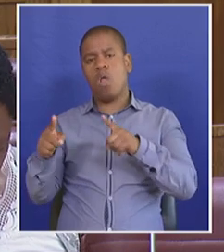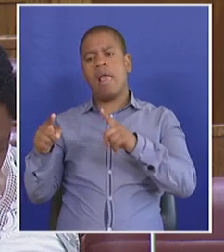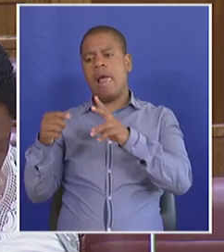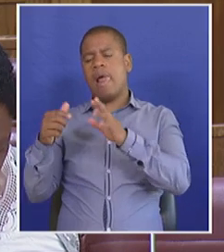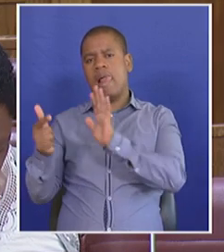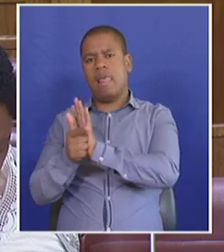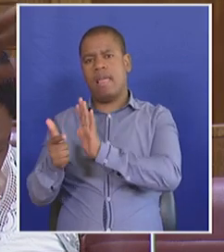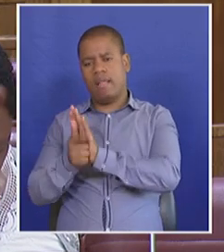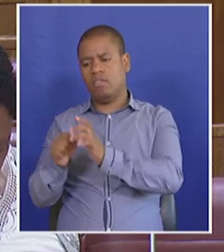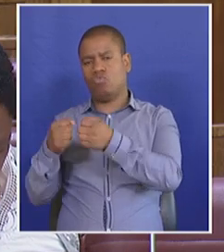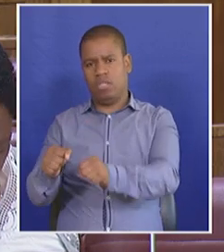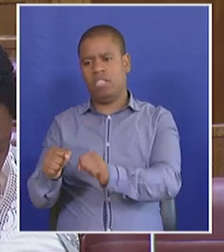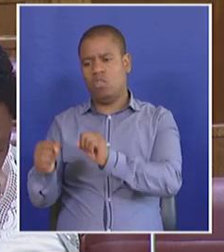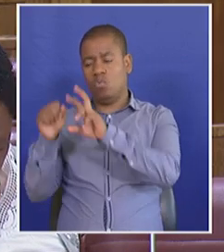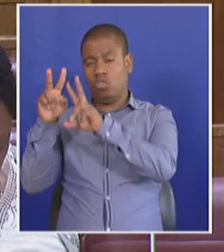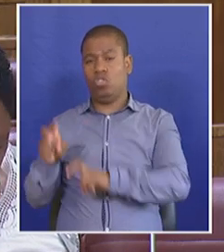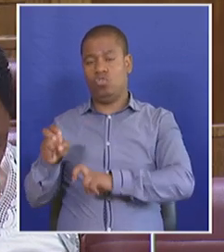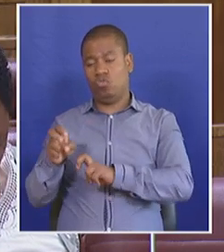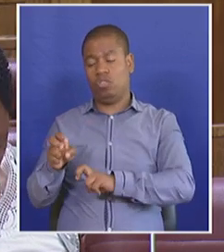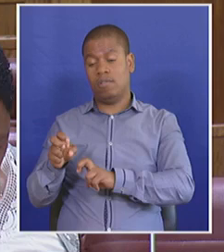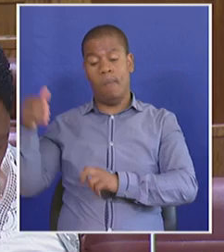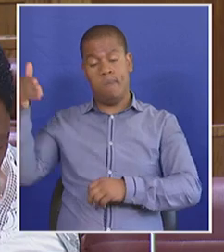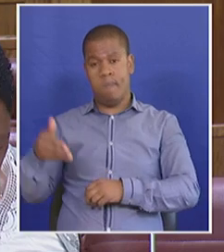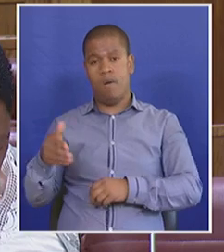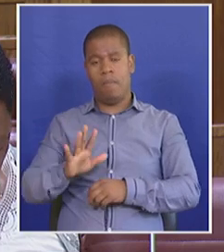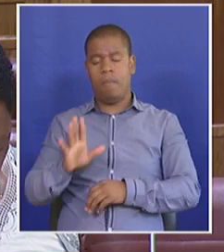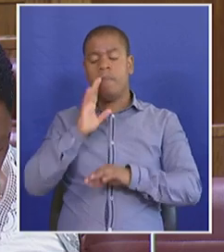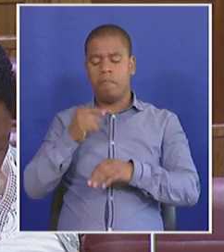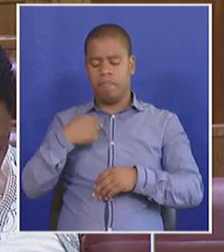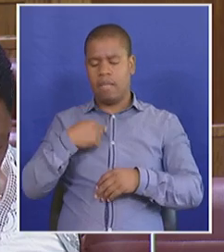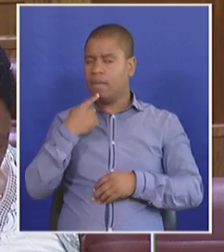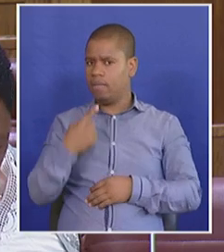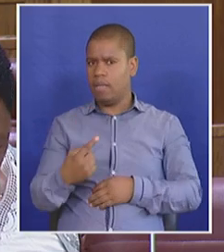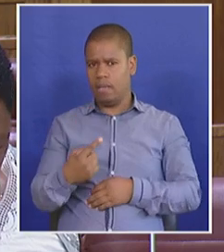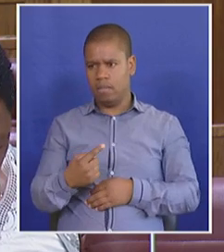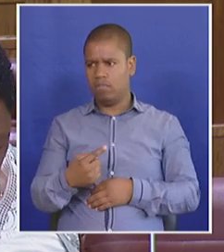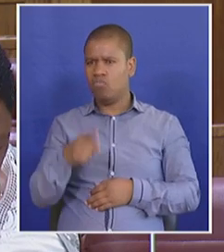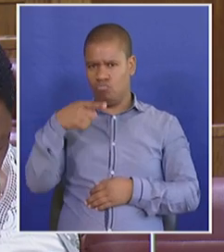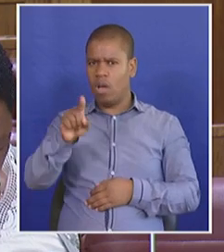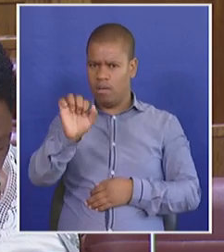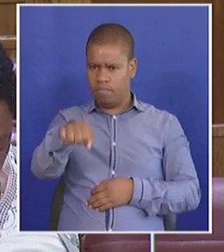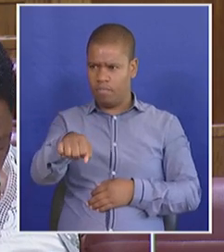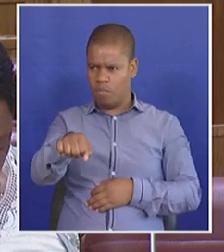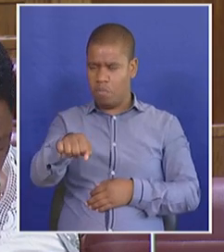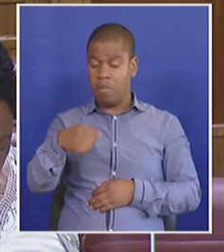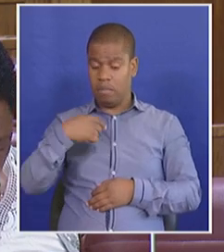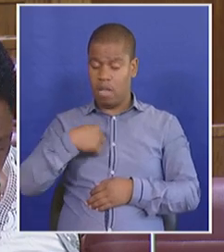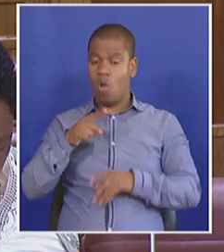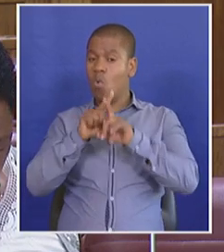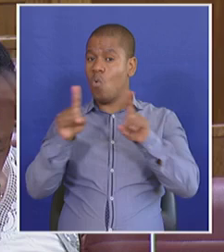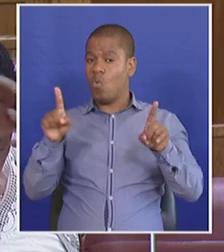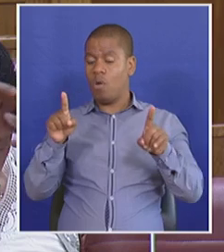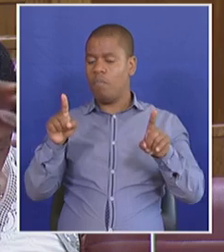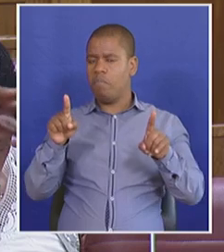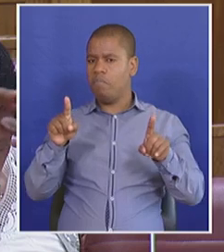and legal issues that are being debated somewhere else. And I had said right from the beginning that I don't want to talk about